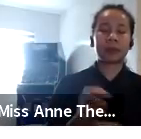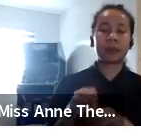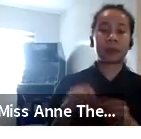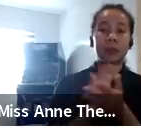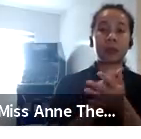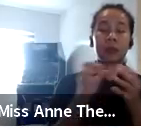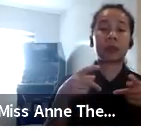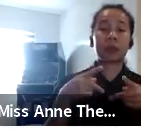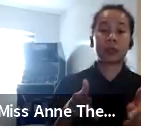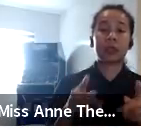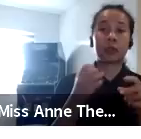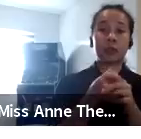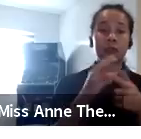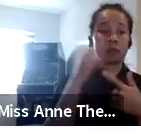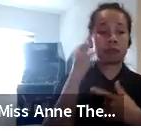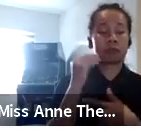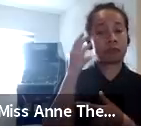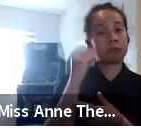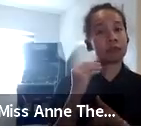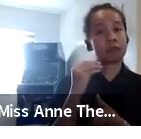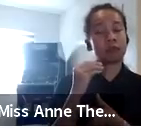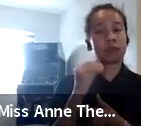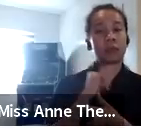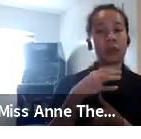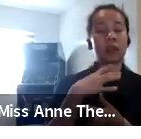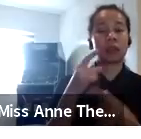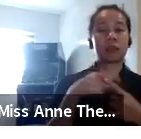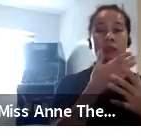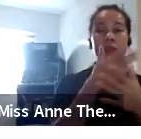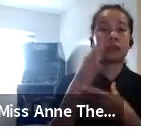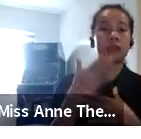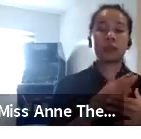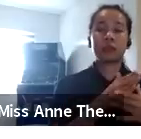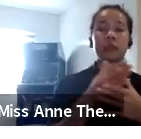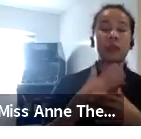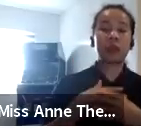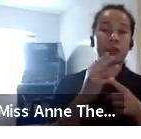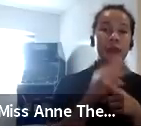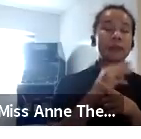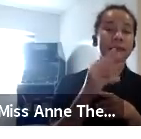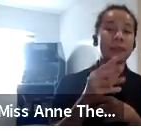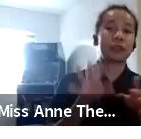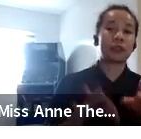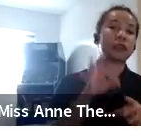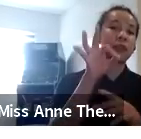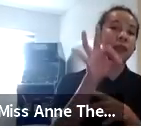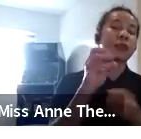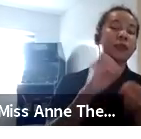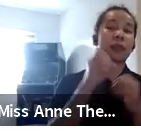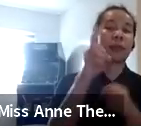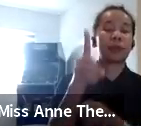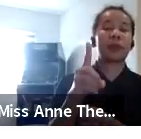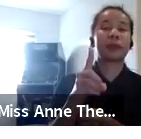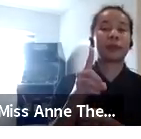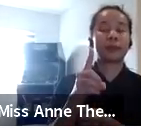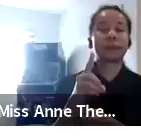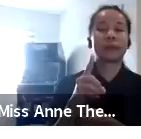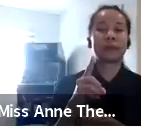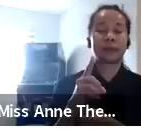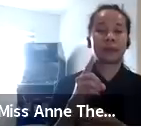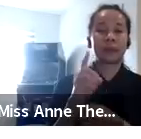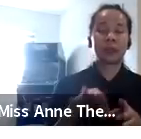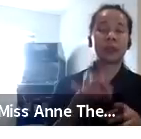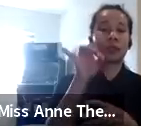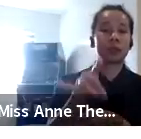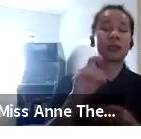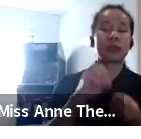opportunity or experience, I would like to share with you my major contribution number one. My major contribution that